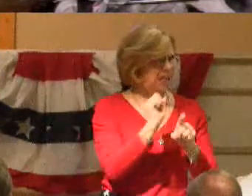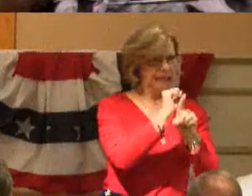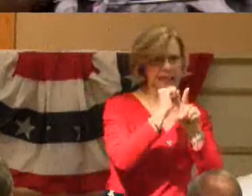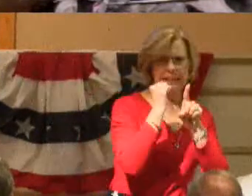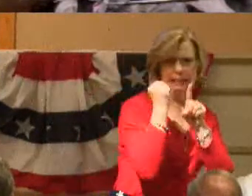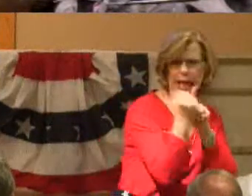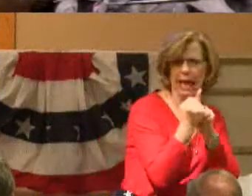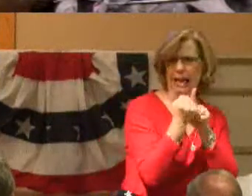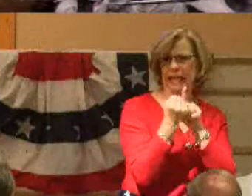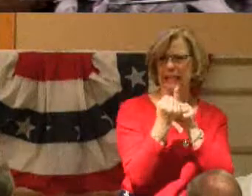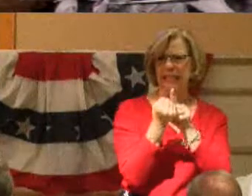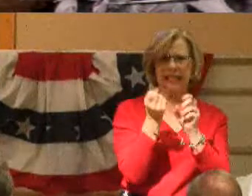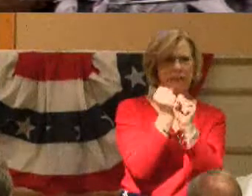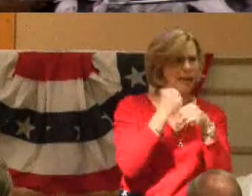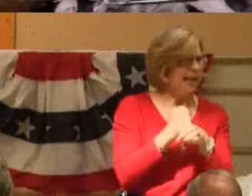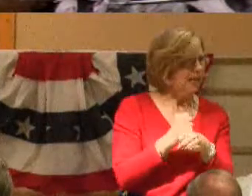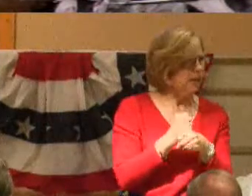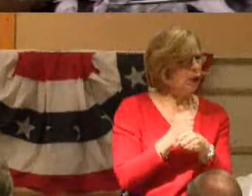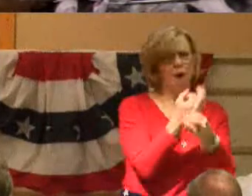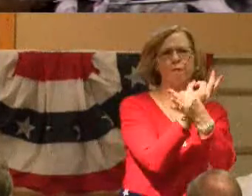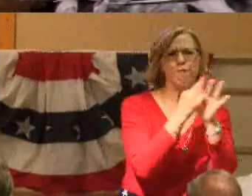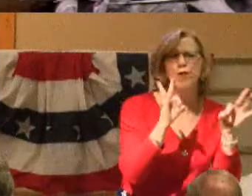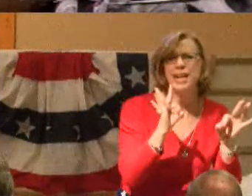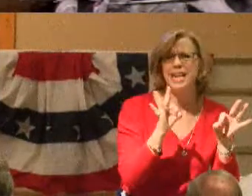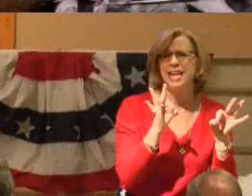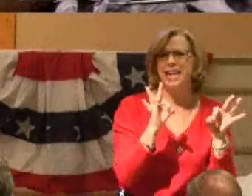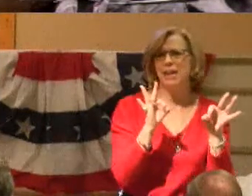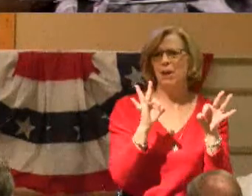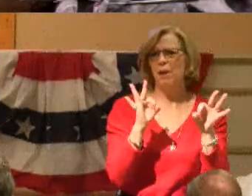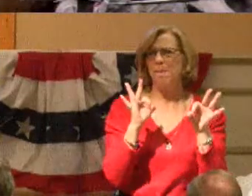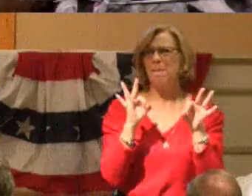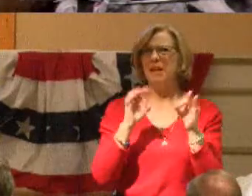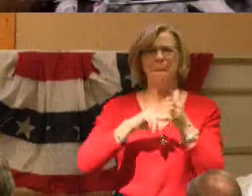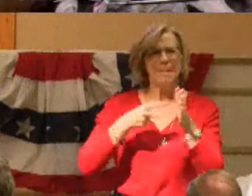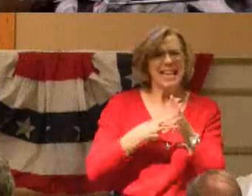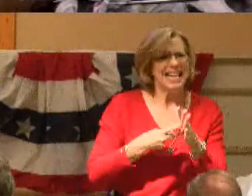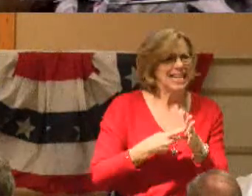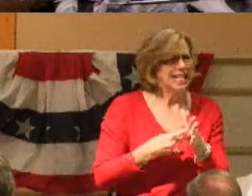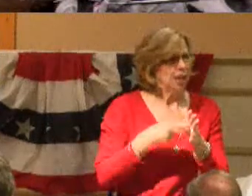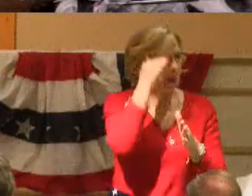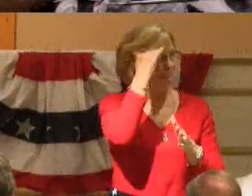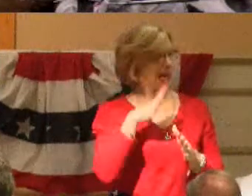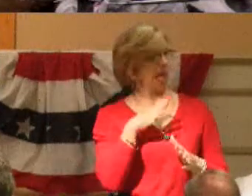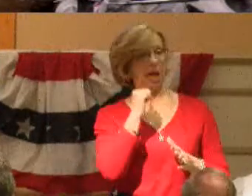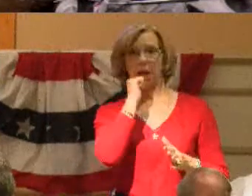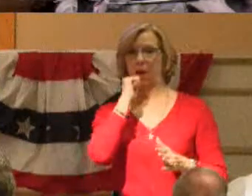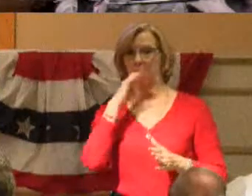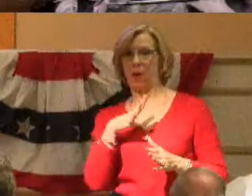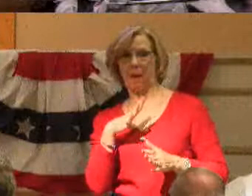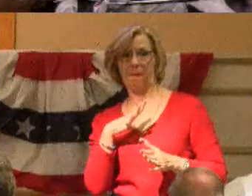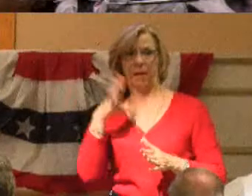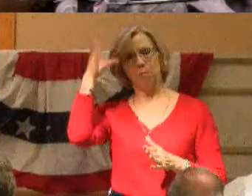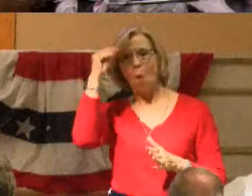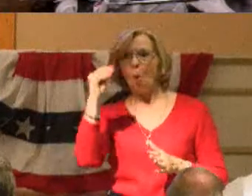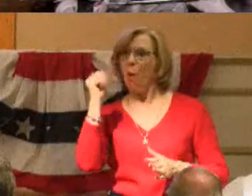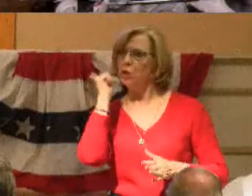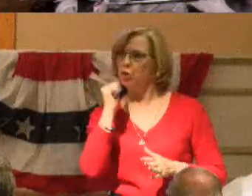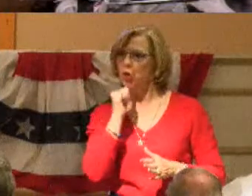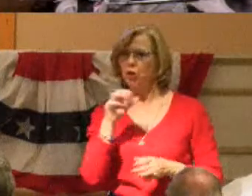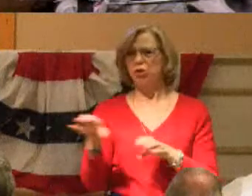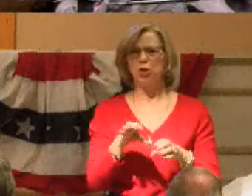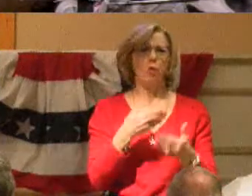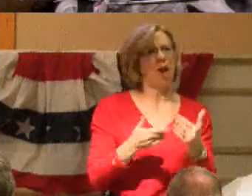it as today. Freedom was never intended to mean that men and women, boys and girls, can do what they